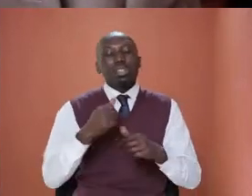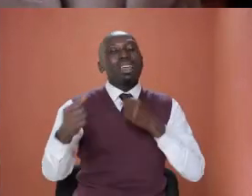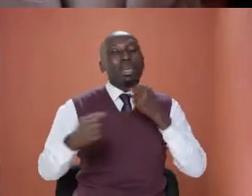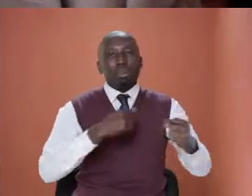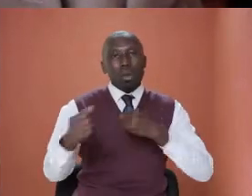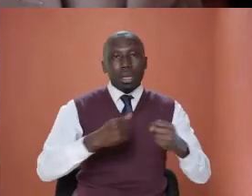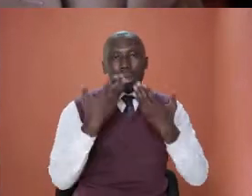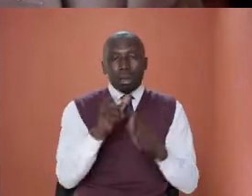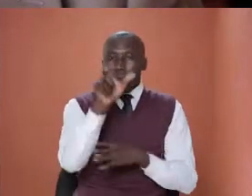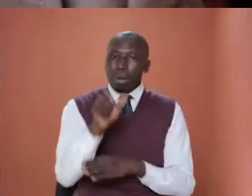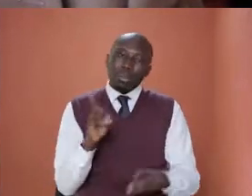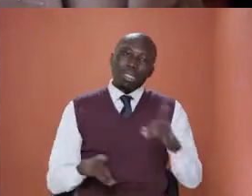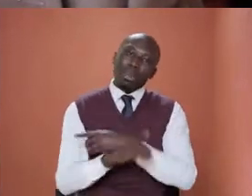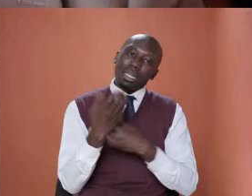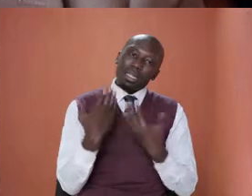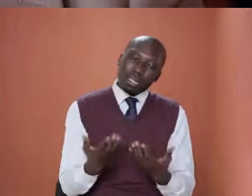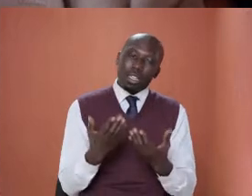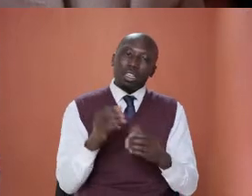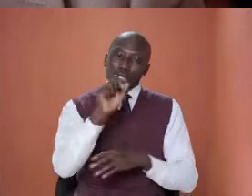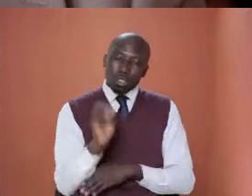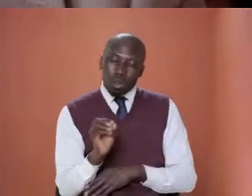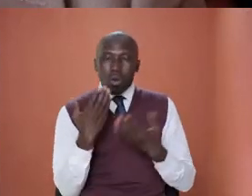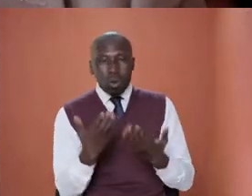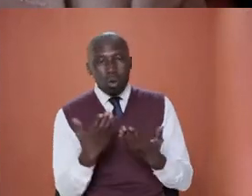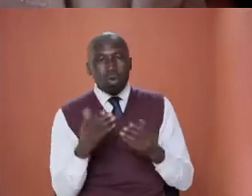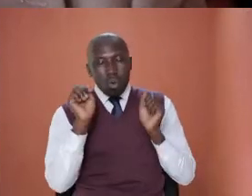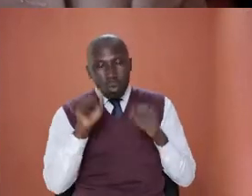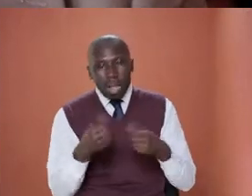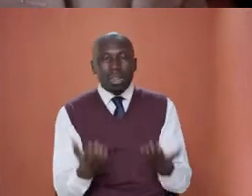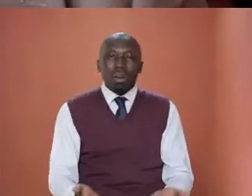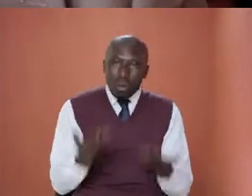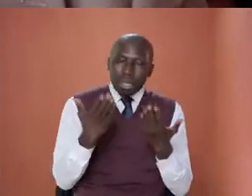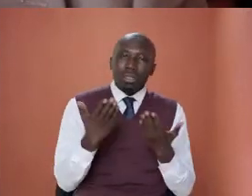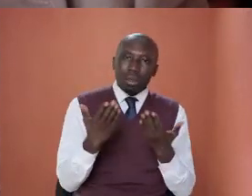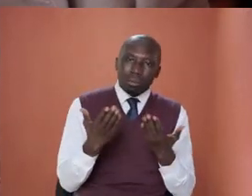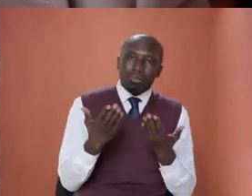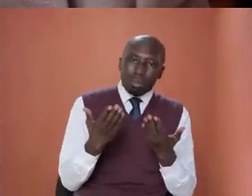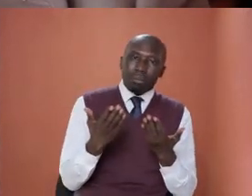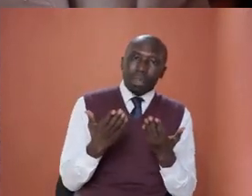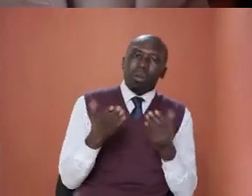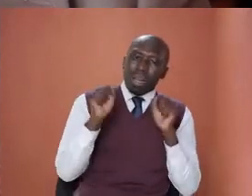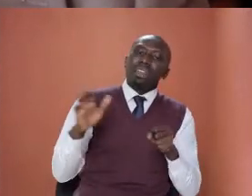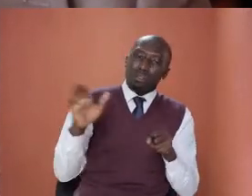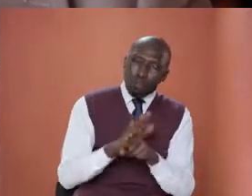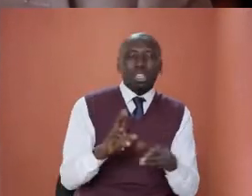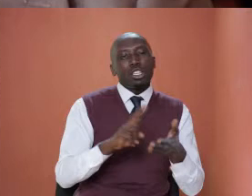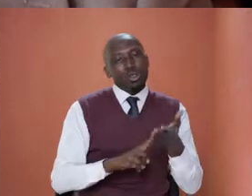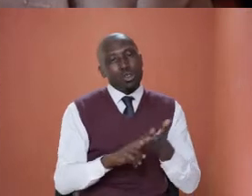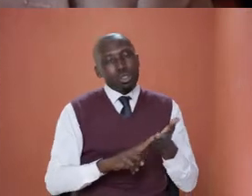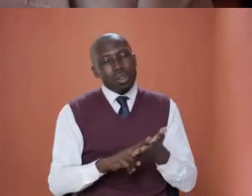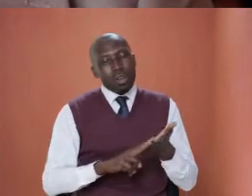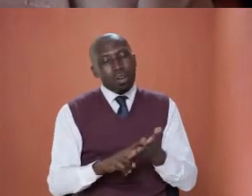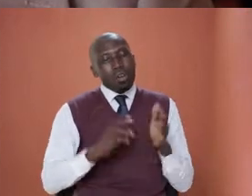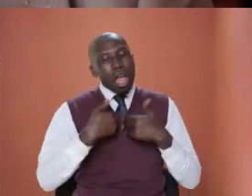employing persons with disabilities so that we can raise them up, we can fully utilize all